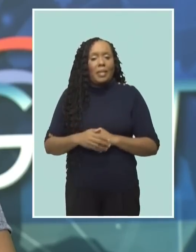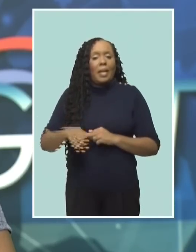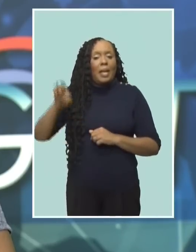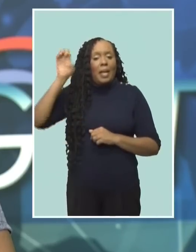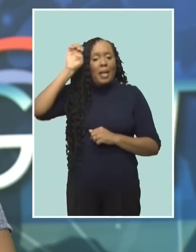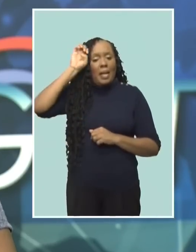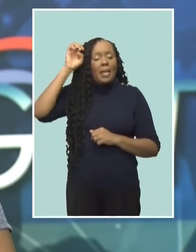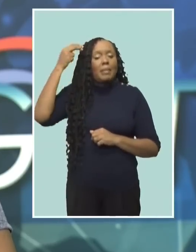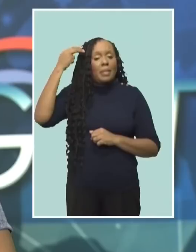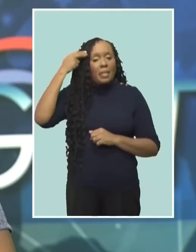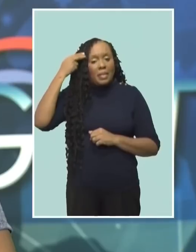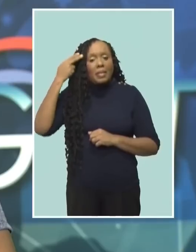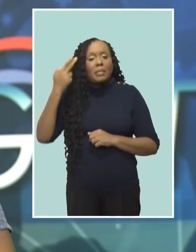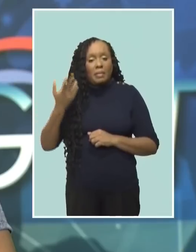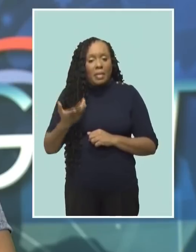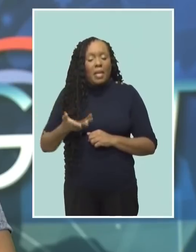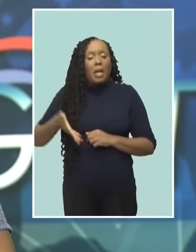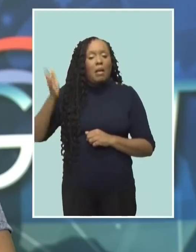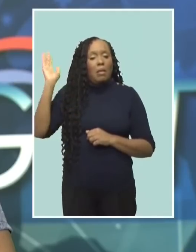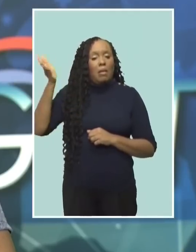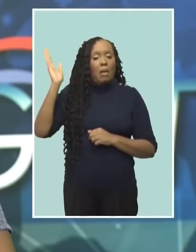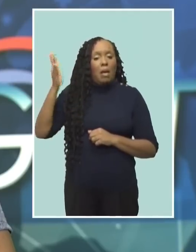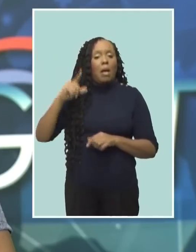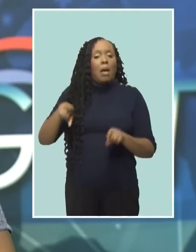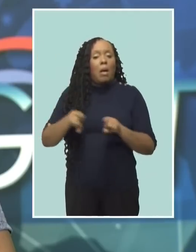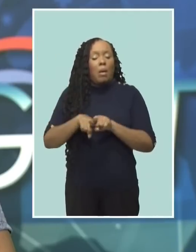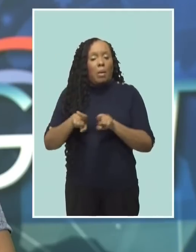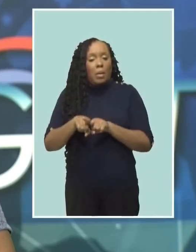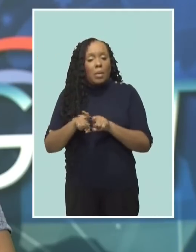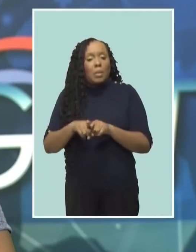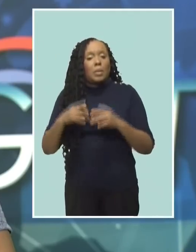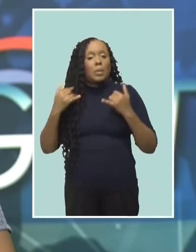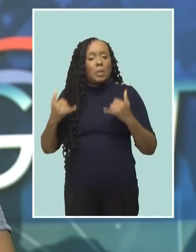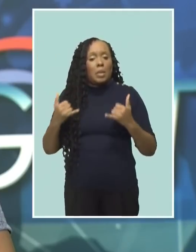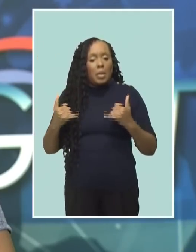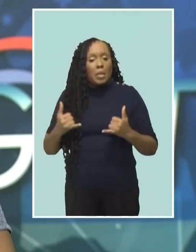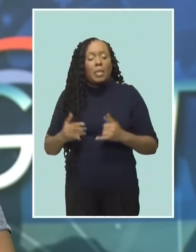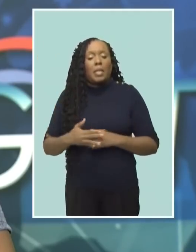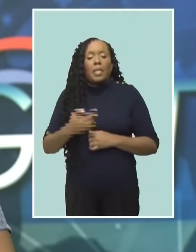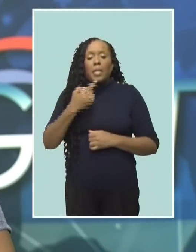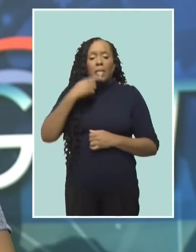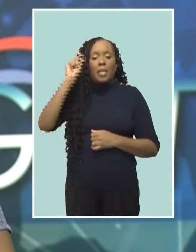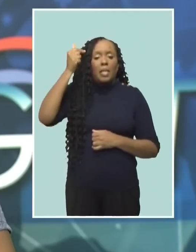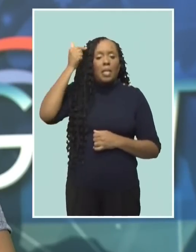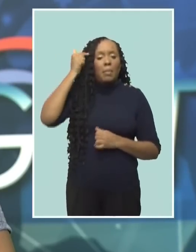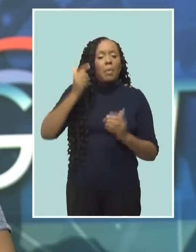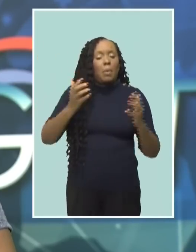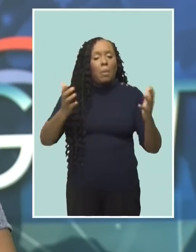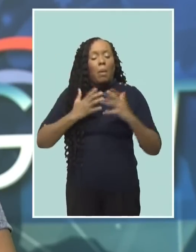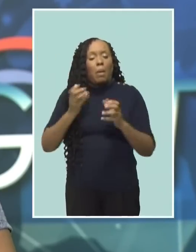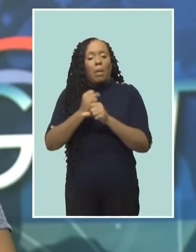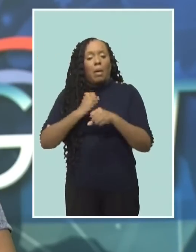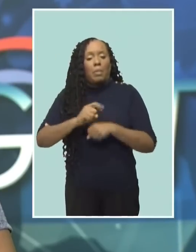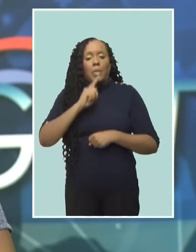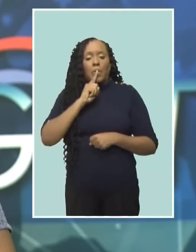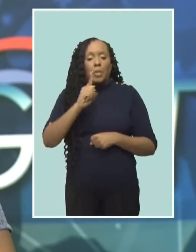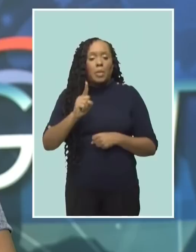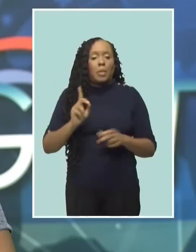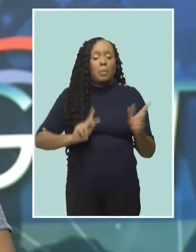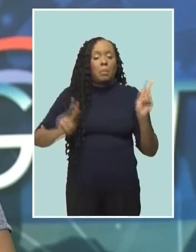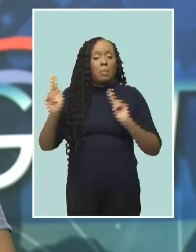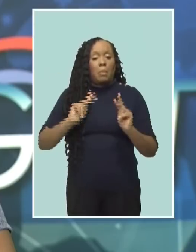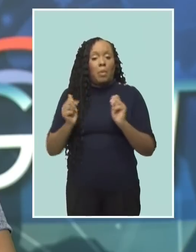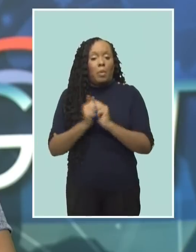Edmund Hinkson, who served as chairman of the Advisory Committee for Improving the Lives of People with Disabilities. He says it is part